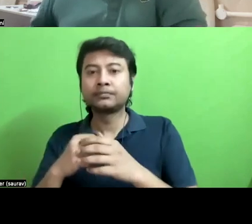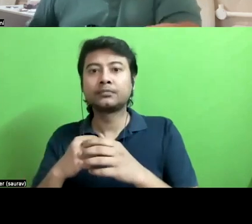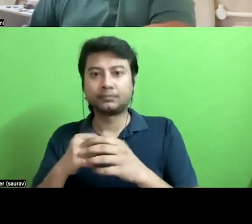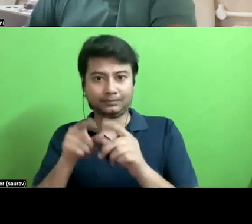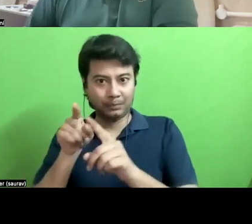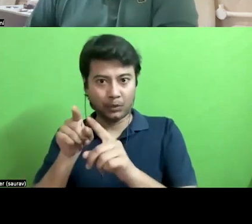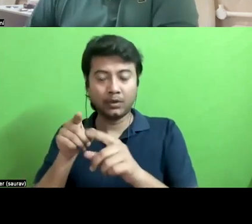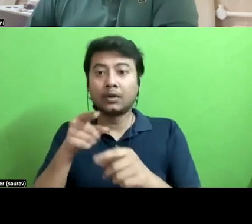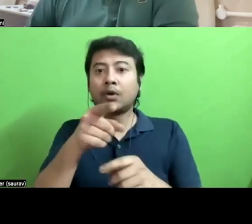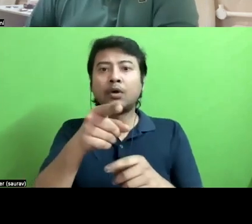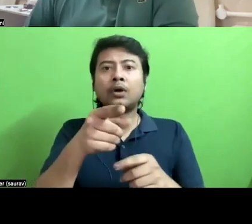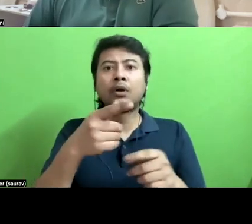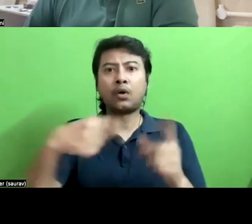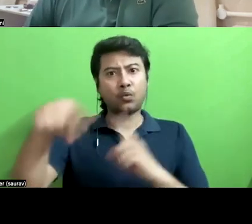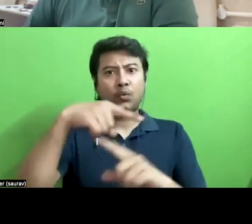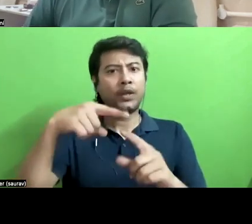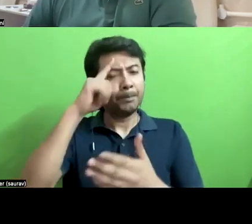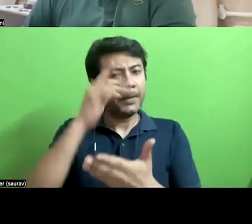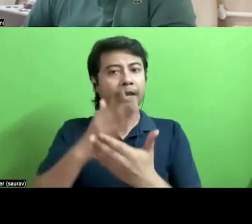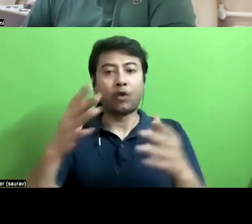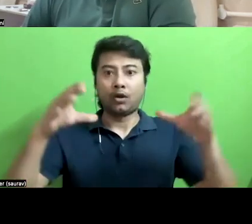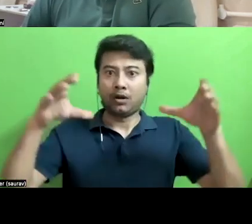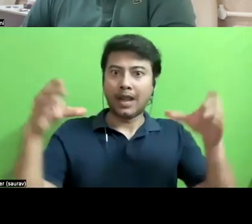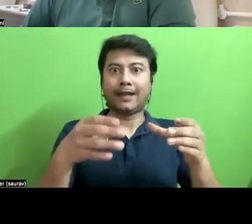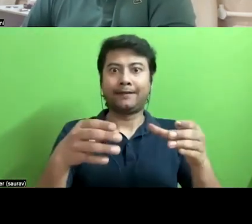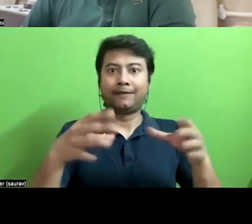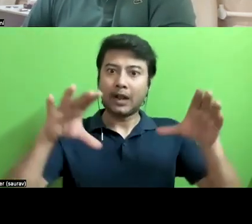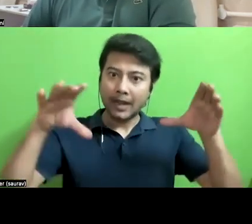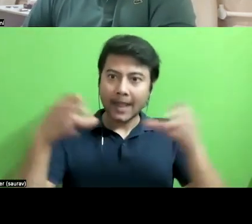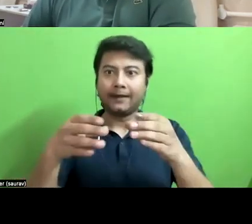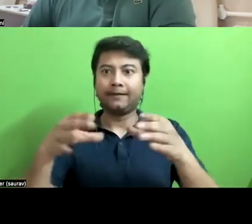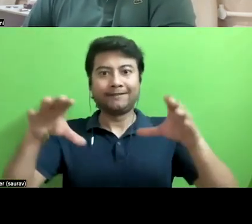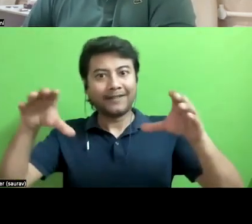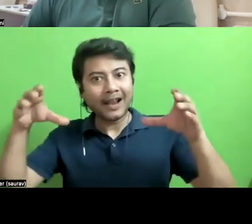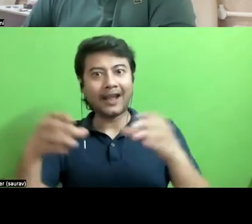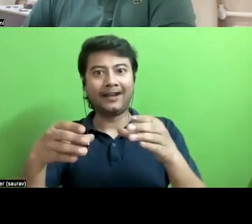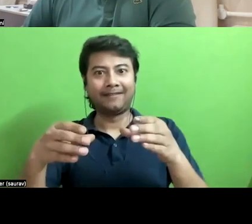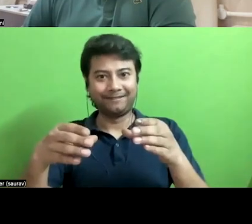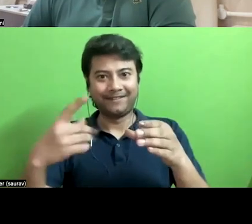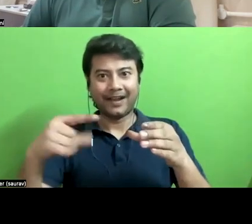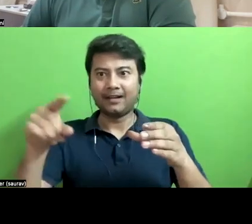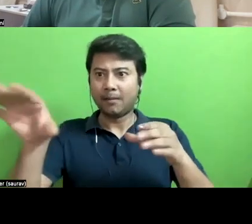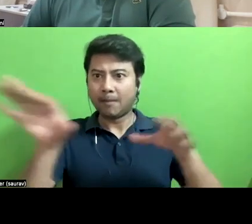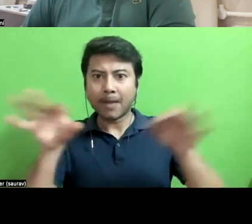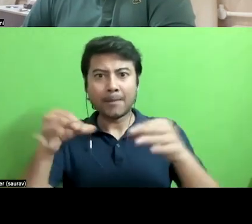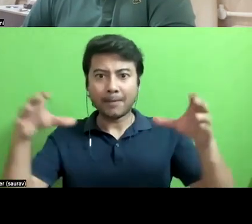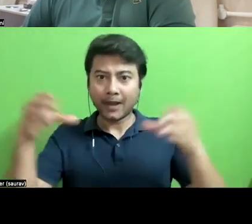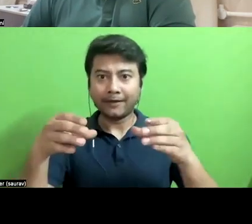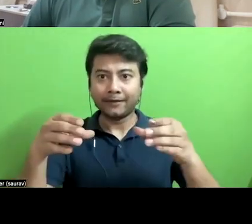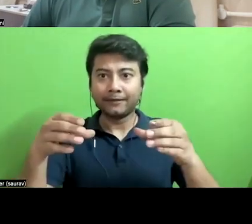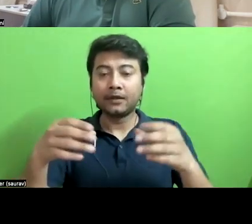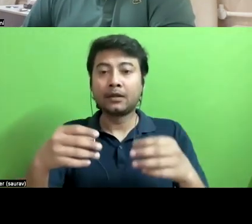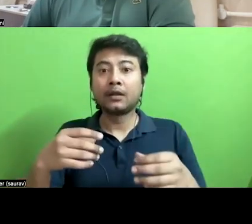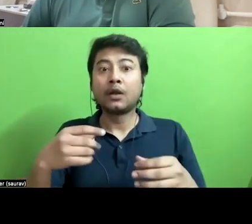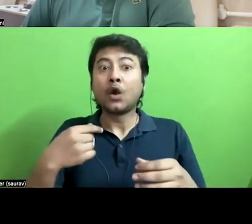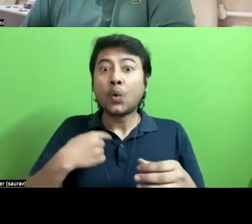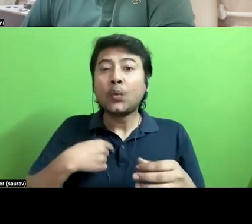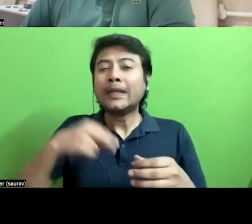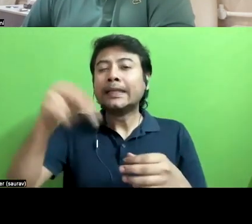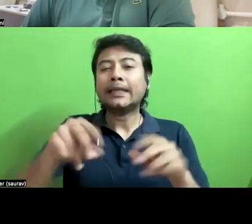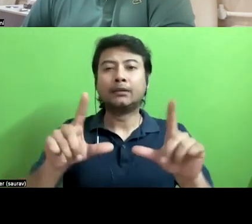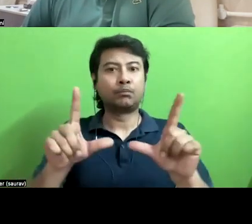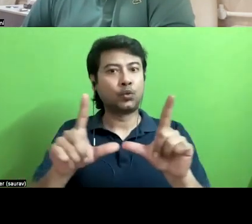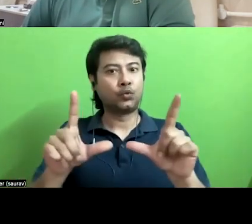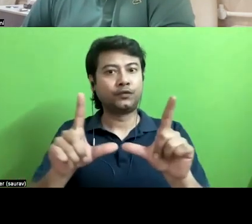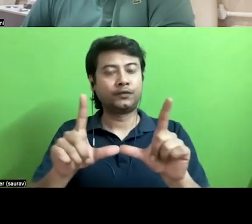think after I started writing all this on systems thinking, you and I have been discussing that we need to get more scientific about it.